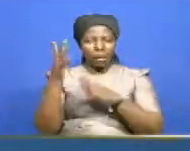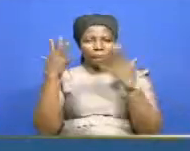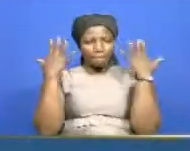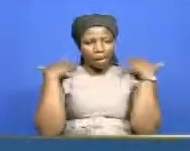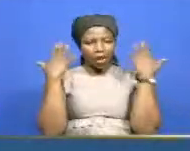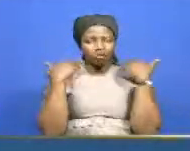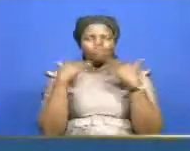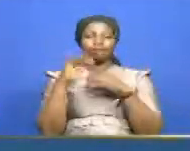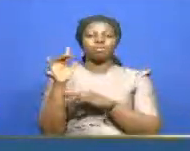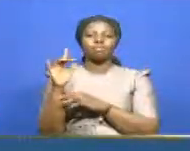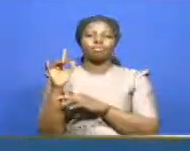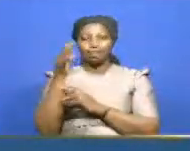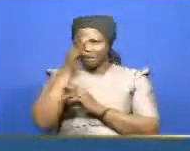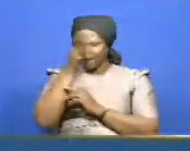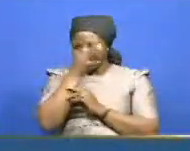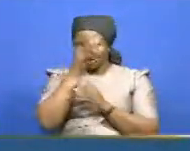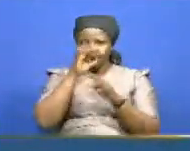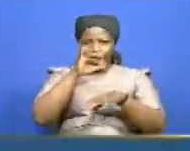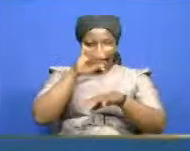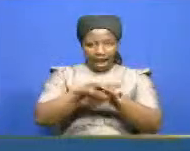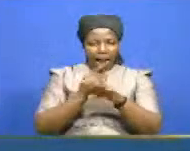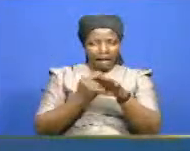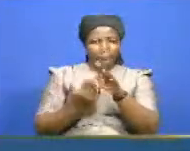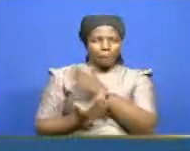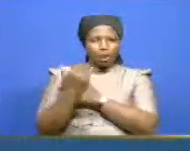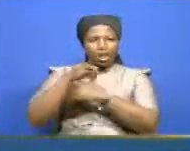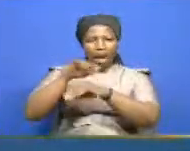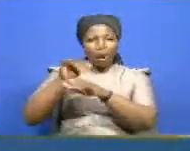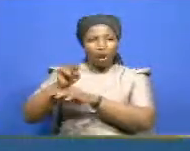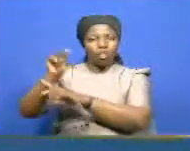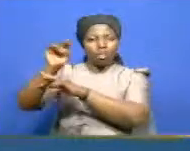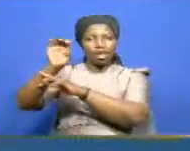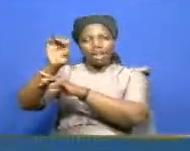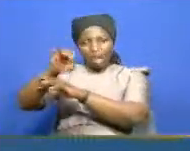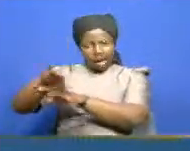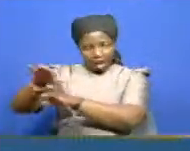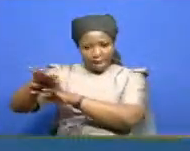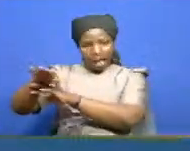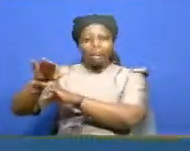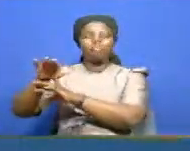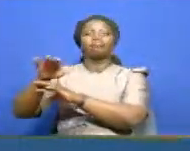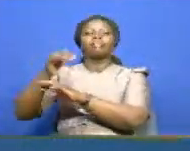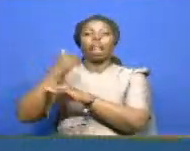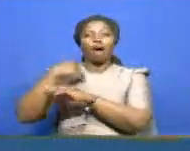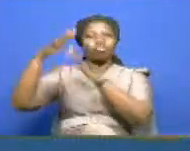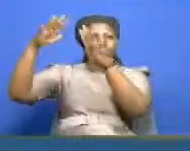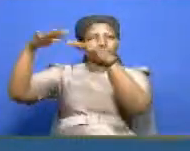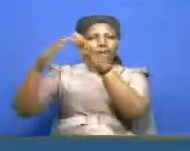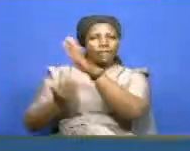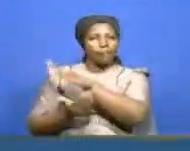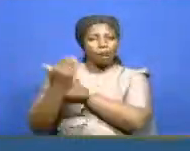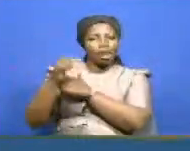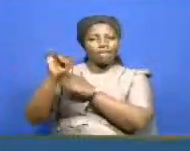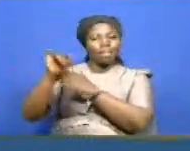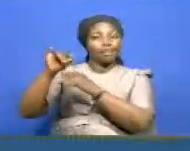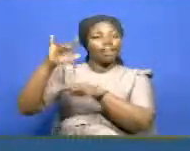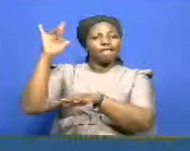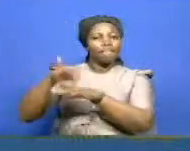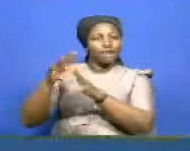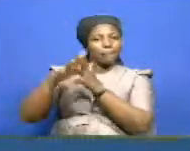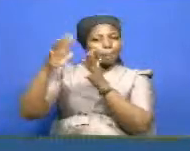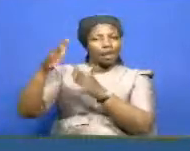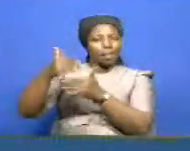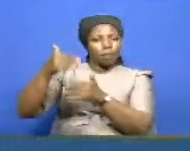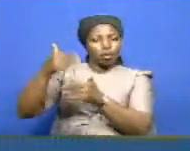morning hours. The northwestern parts of the country will experience rains in the morning, and this will largely affect the border